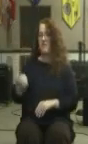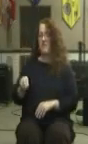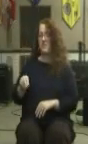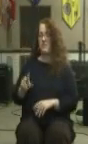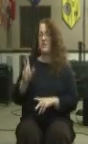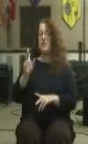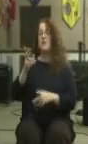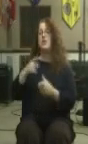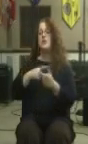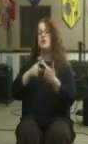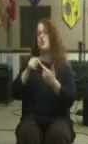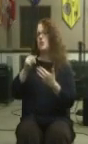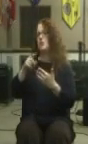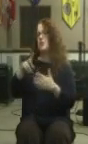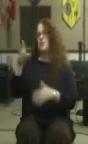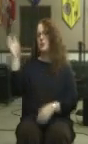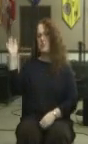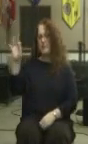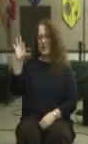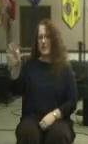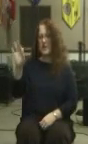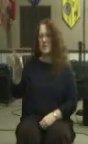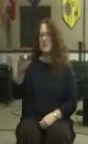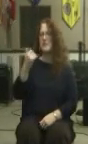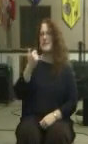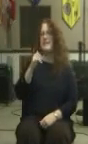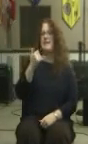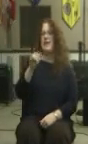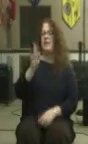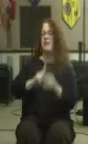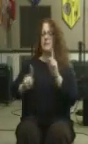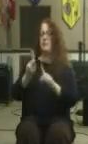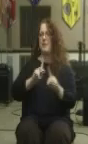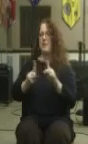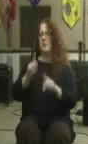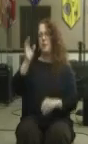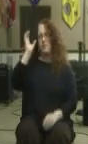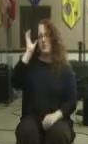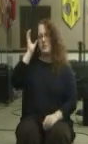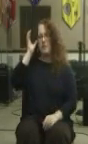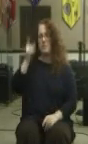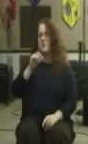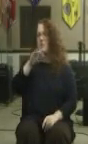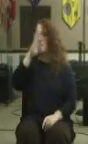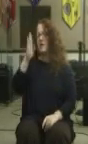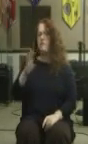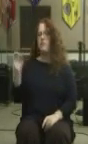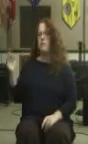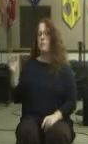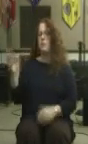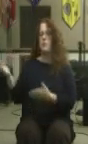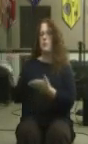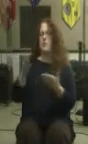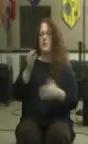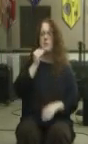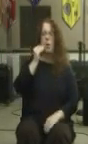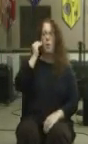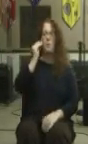in Africa, and you minister to brown people in India, and you minister to yellow people in China, but you will never bring them